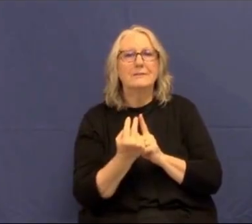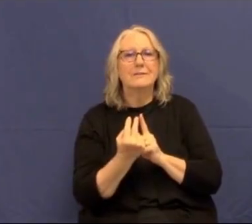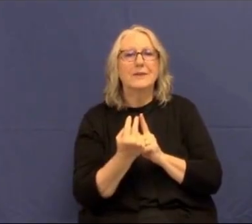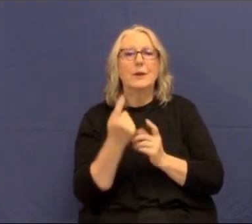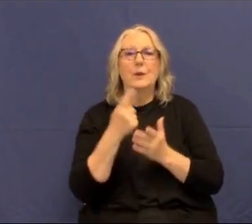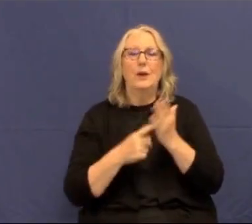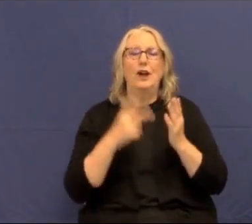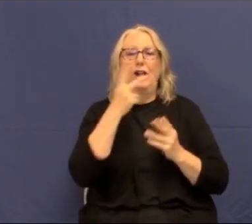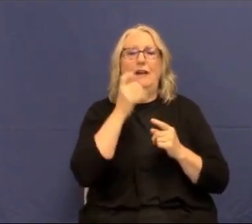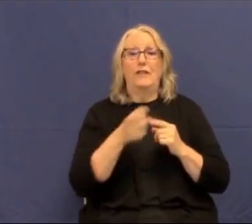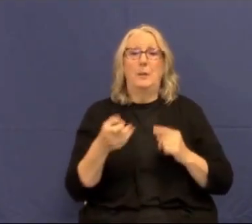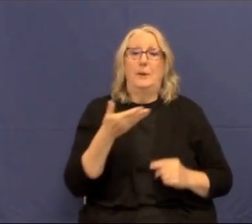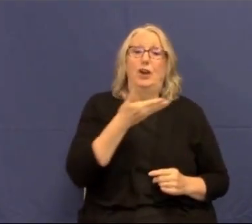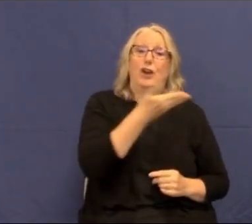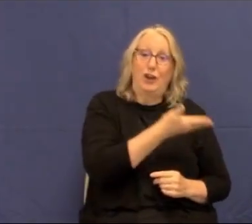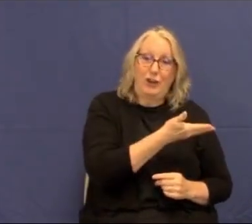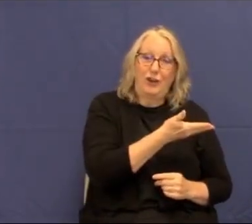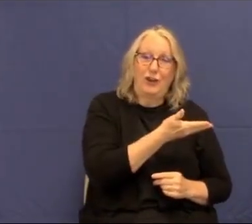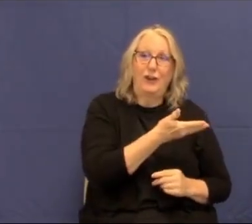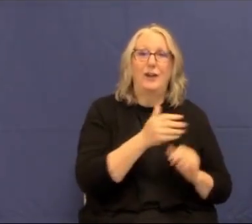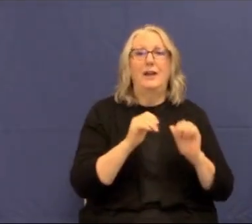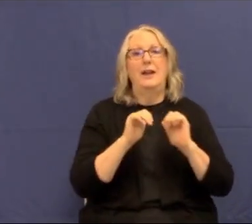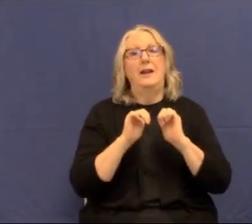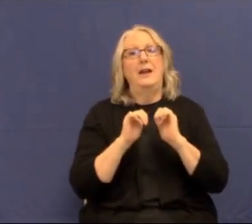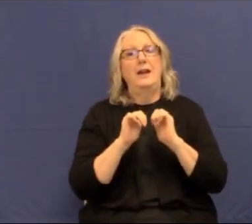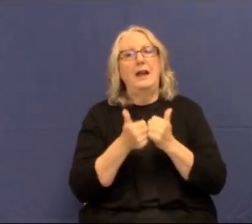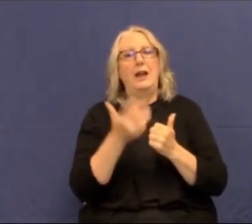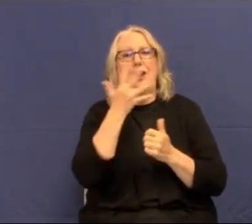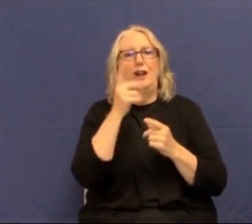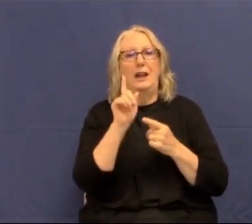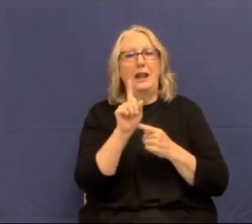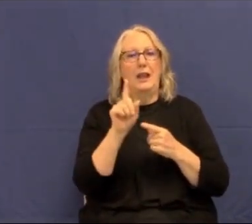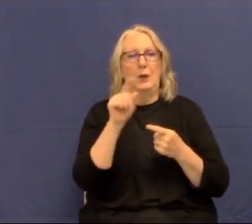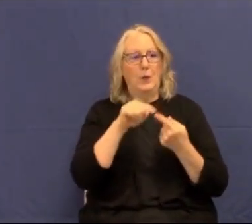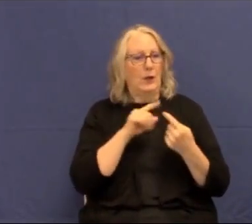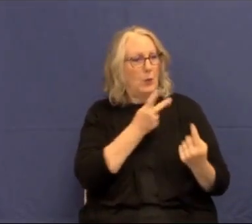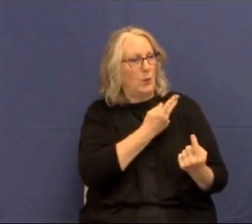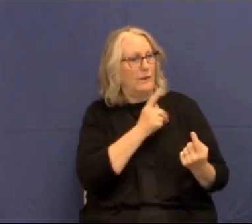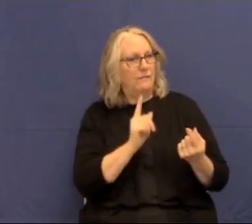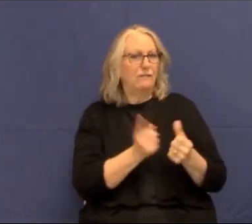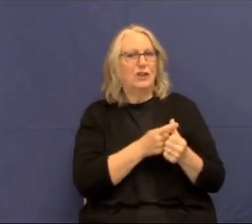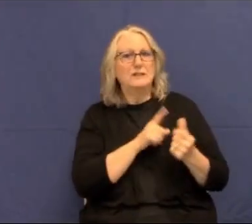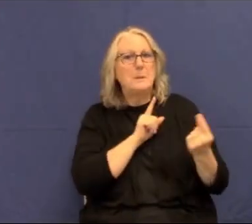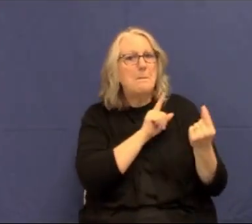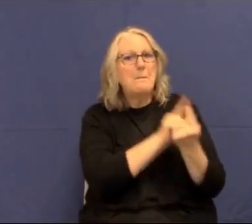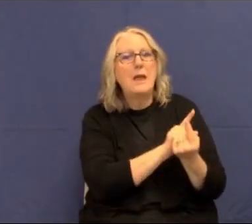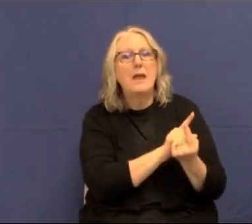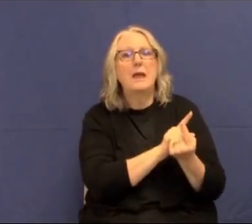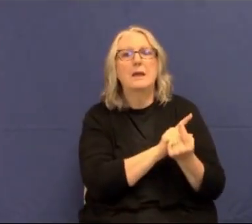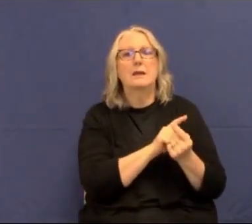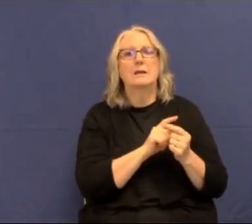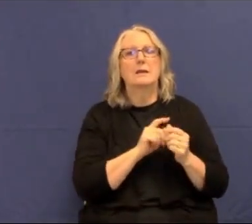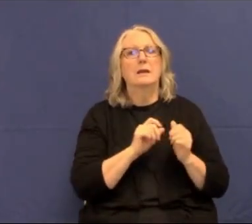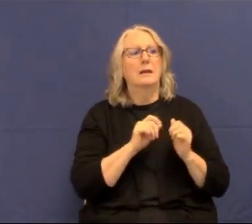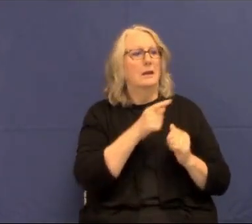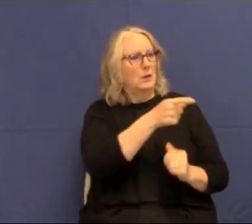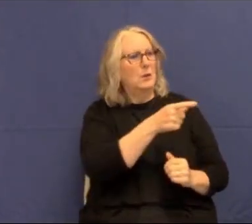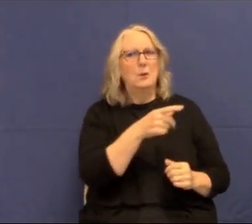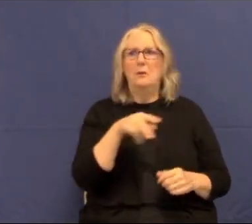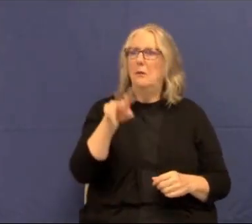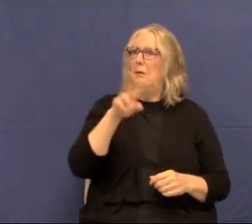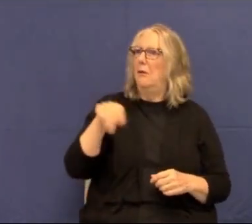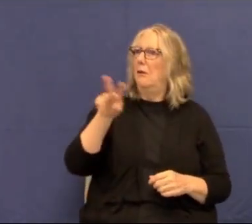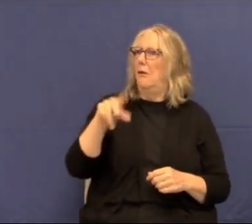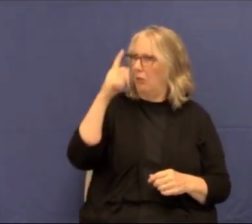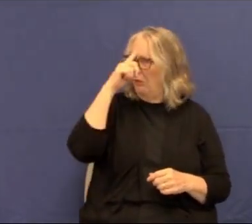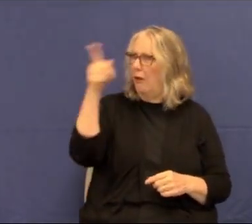perspective of what it looks like from her end. How did it look like when we met? And like, how well did it appear